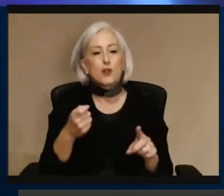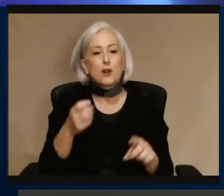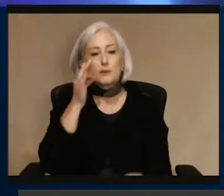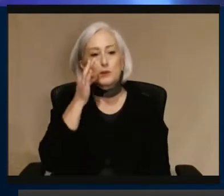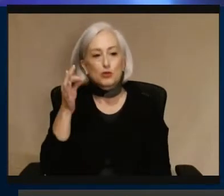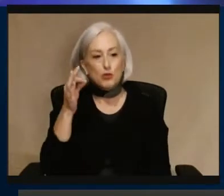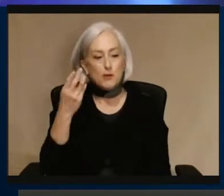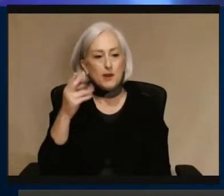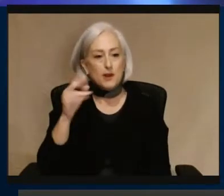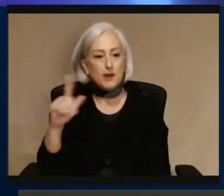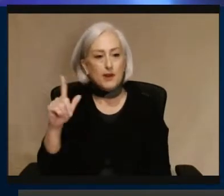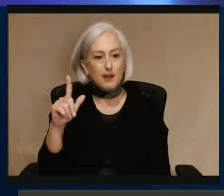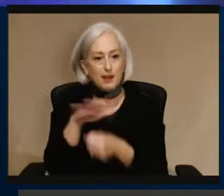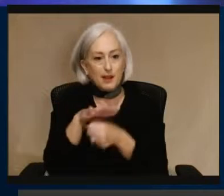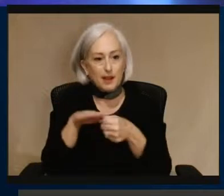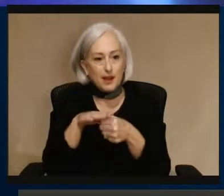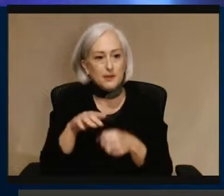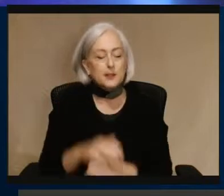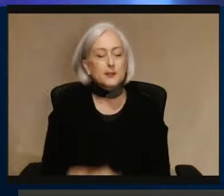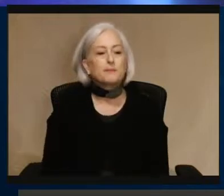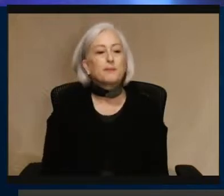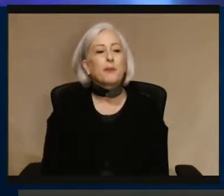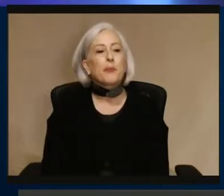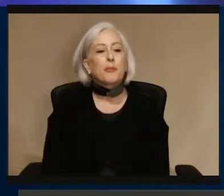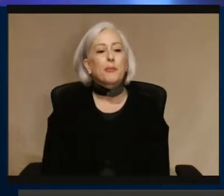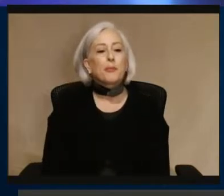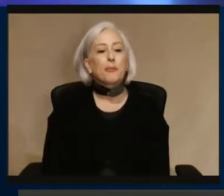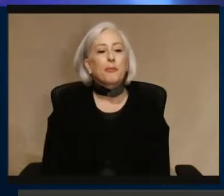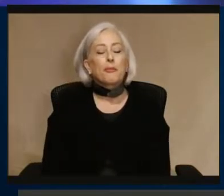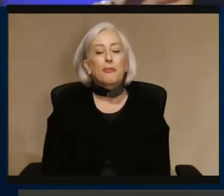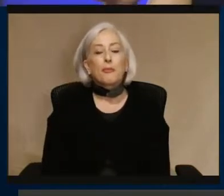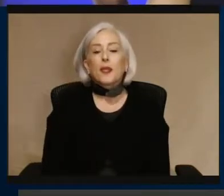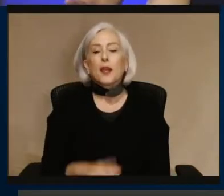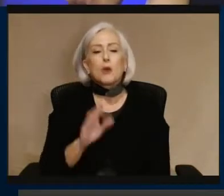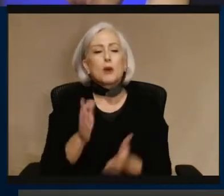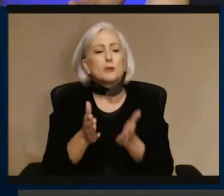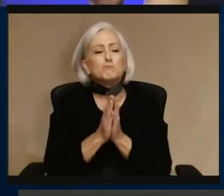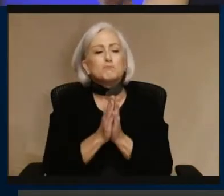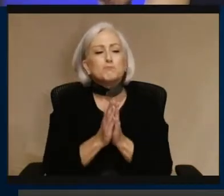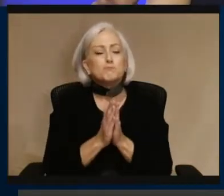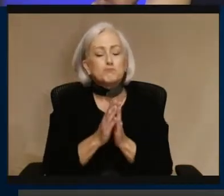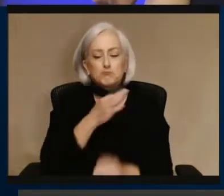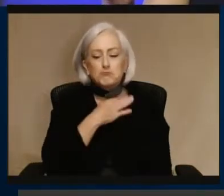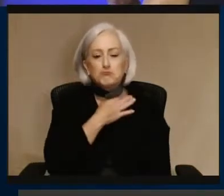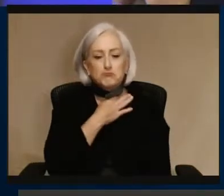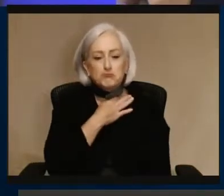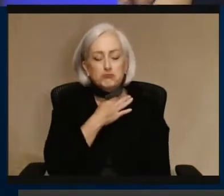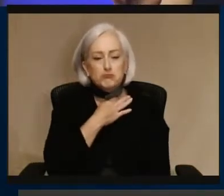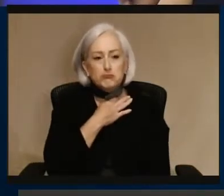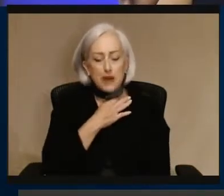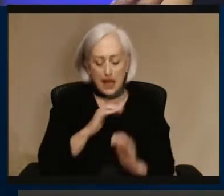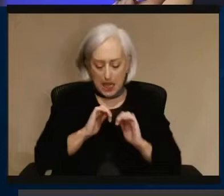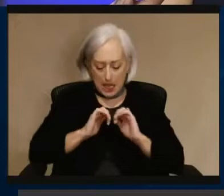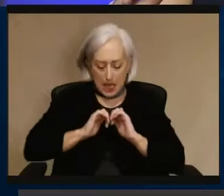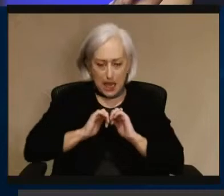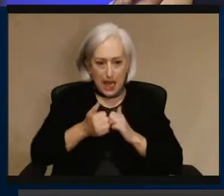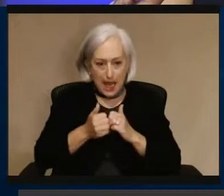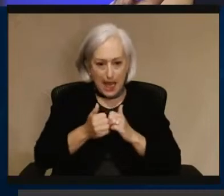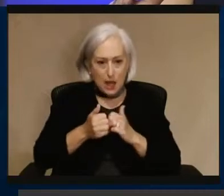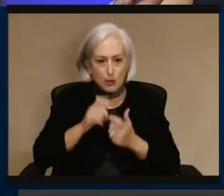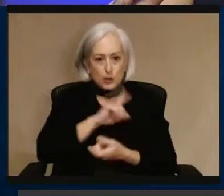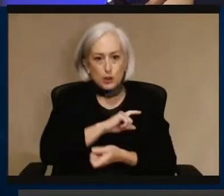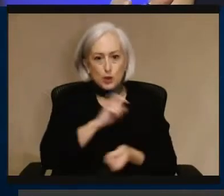Bob and Kelly, I'm going to have you start. I want to ask everyone on our panel today, but it's such a big question. How do we change the